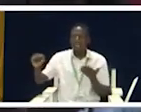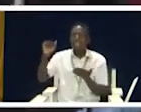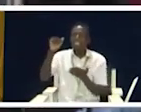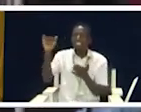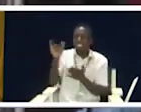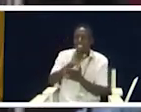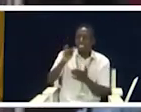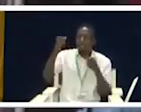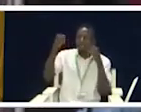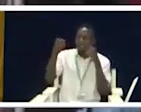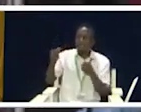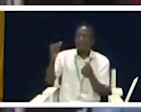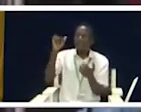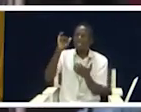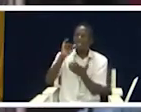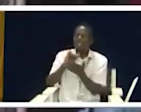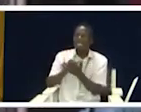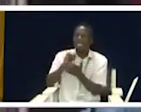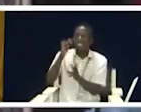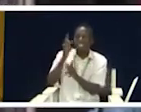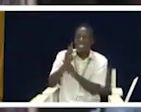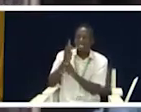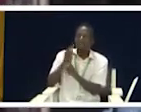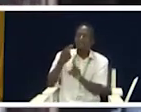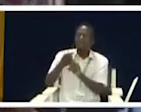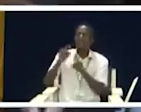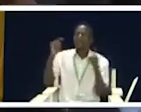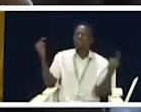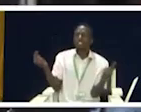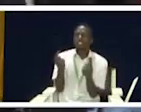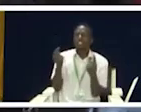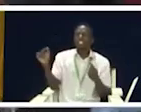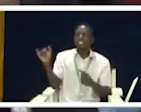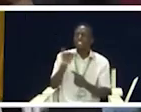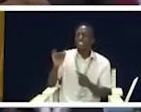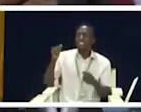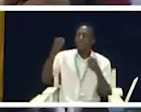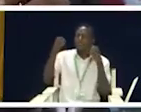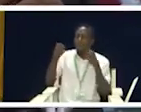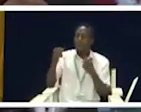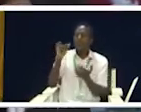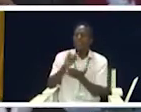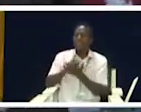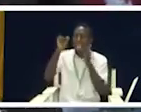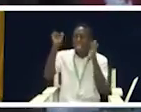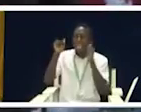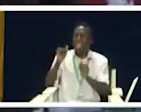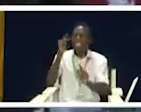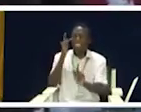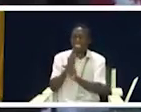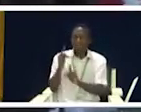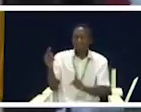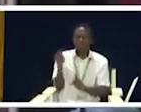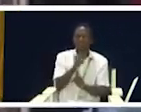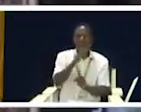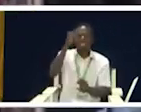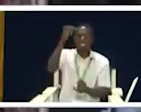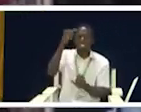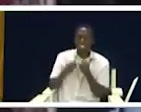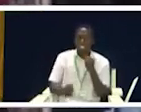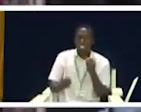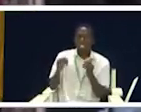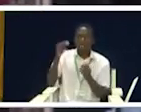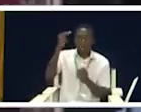from sin. The power that saves from sin is the same power that can sustain you to the very end. Matthew 24